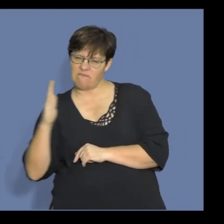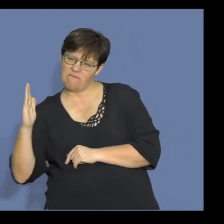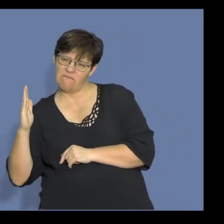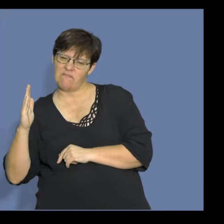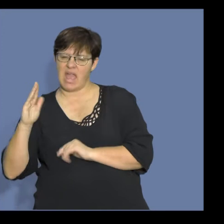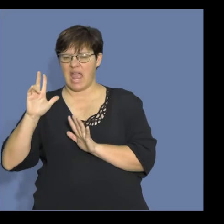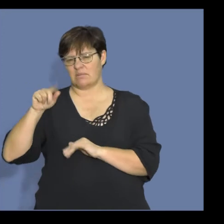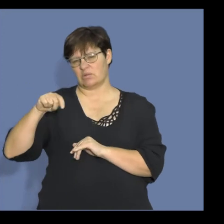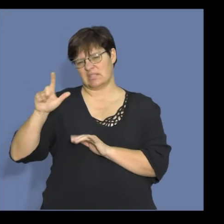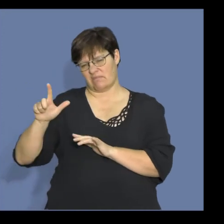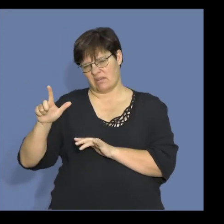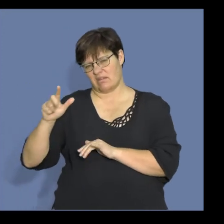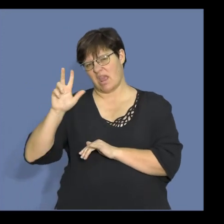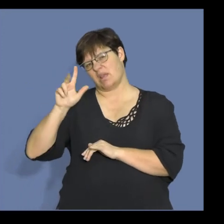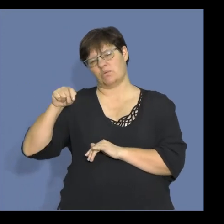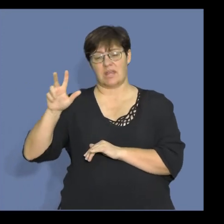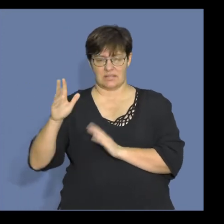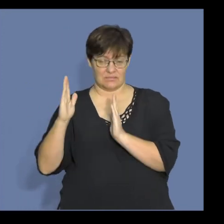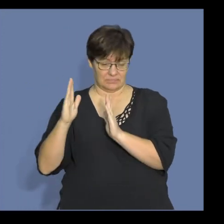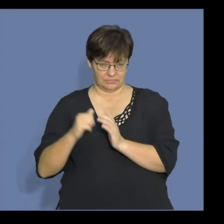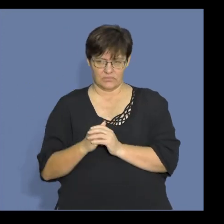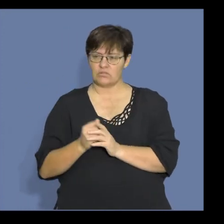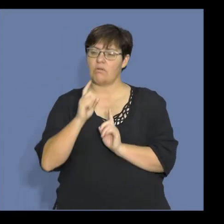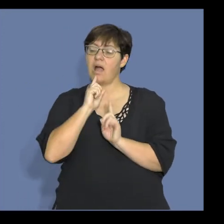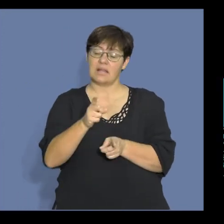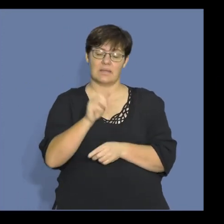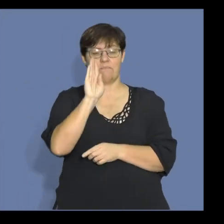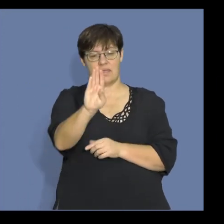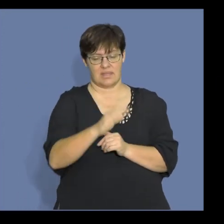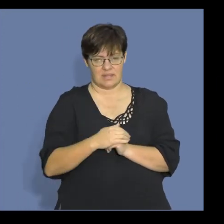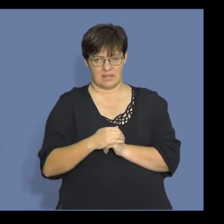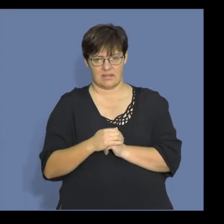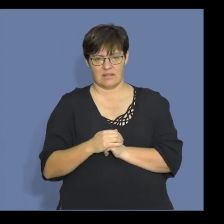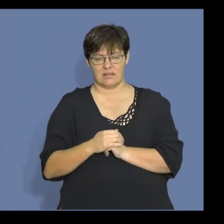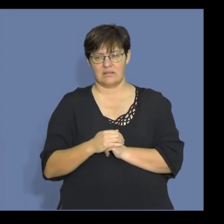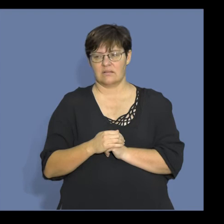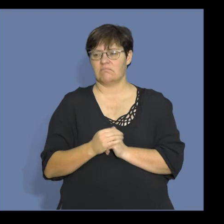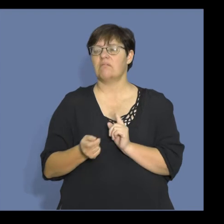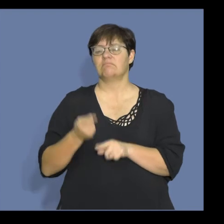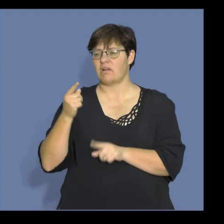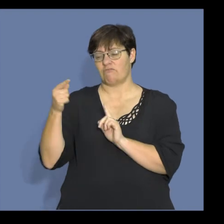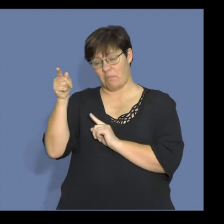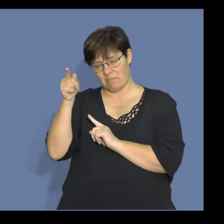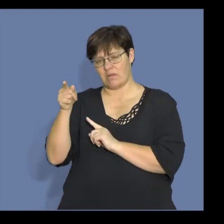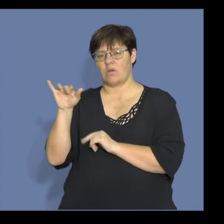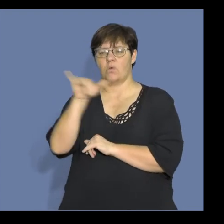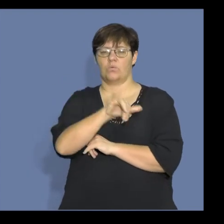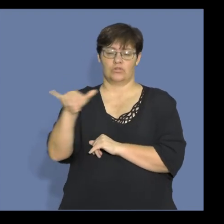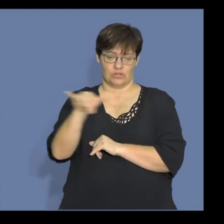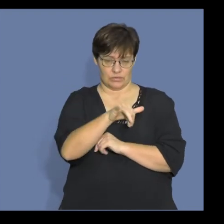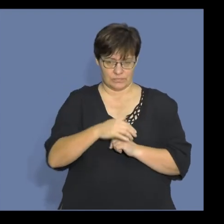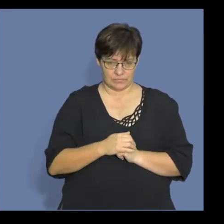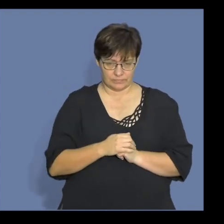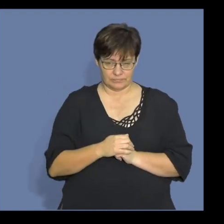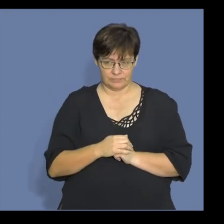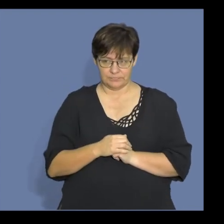7.5 to about 8.7, 8.8. So in this case, the answer would be B, and we can justify from that graph as to which